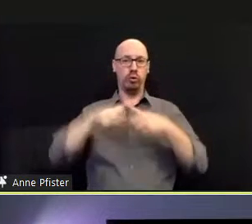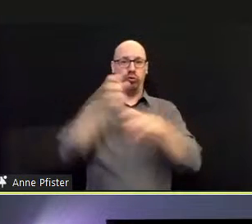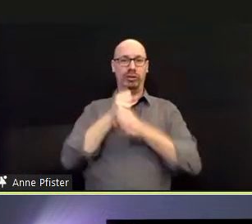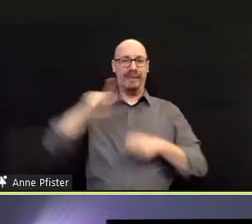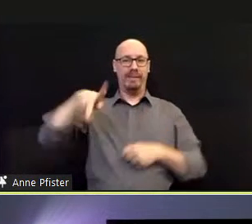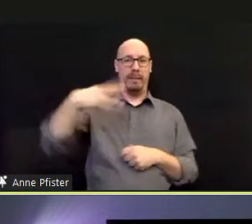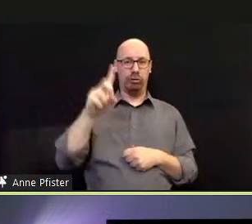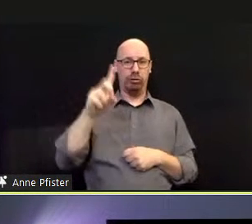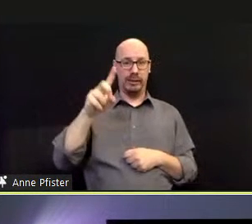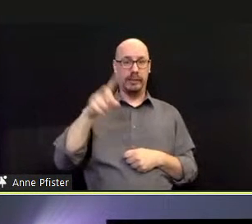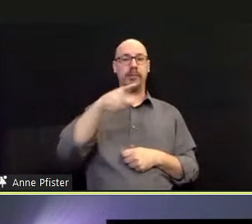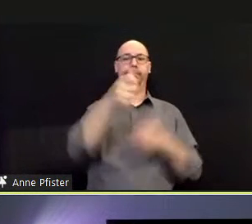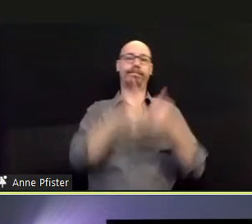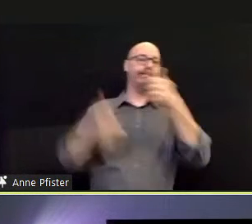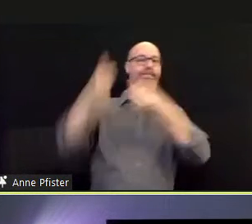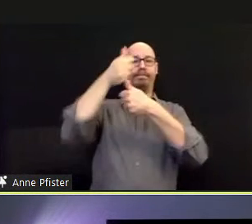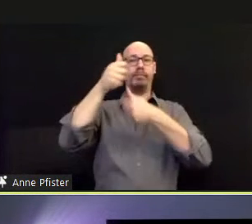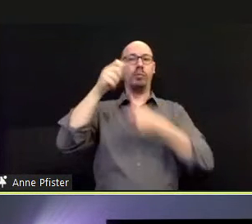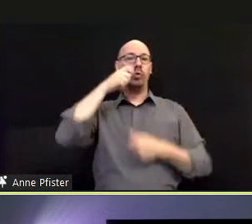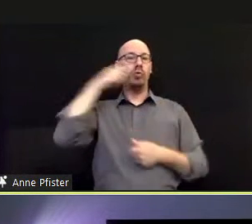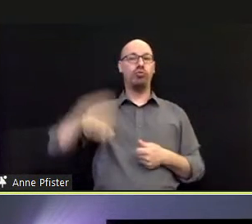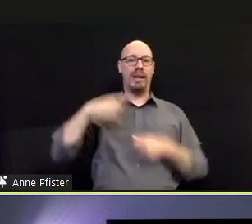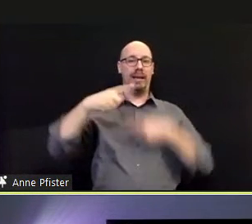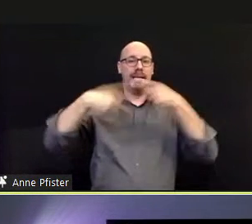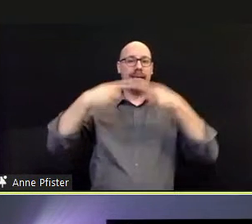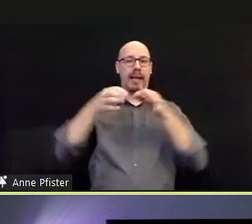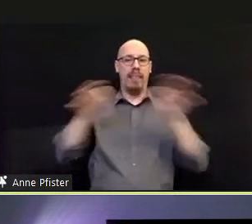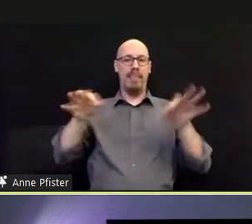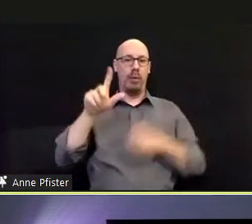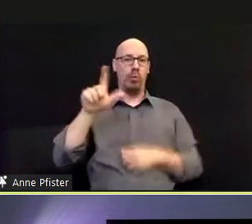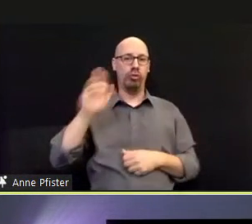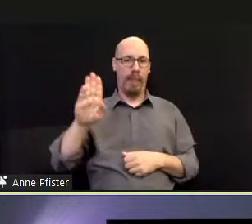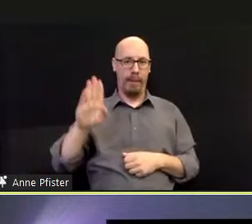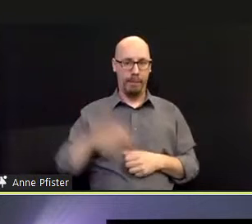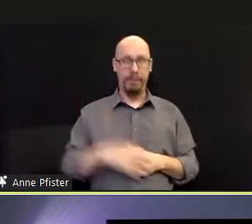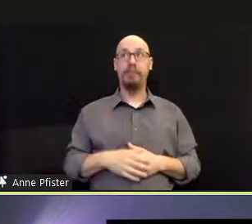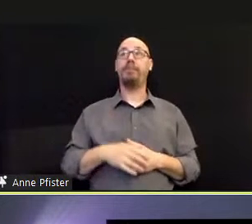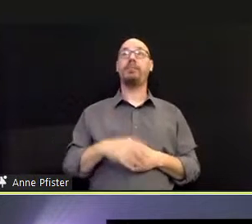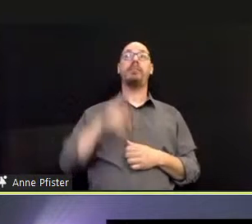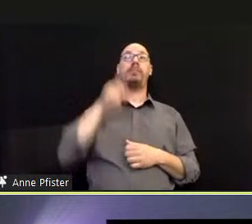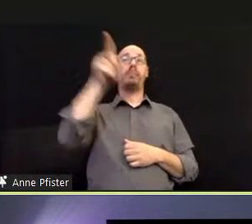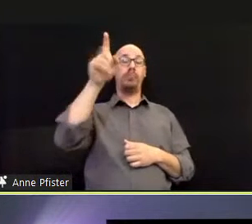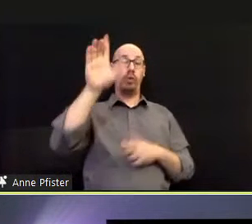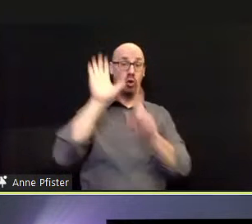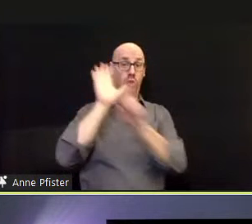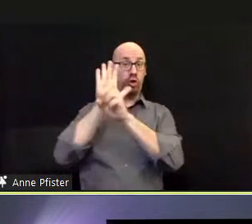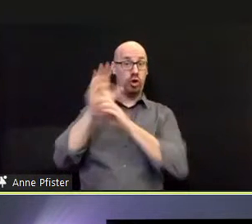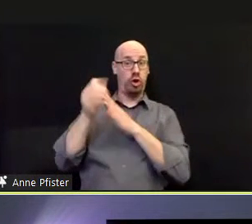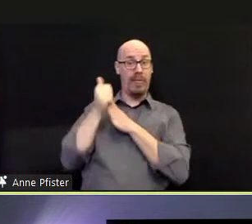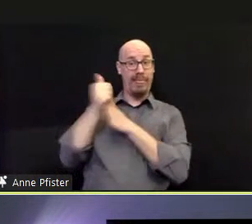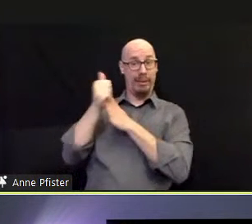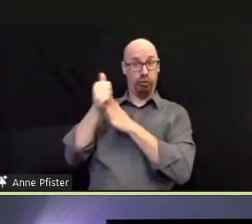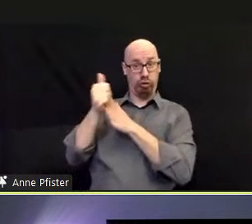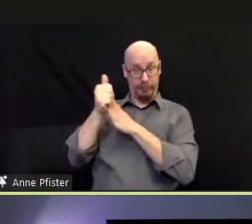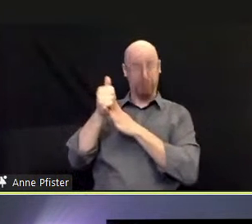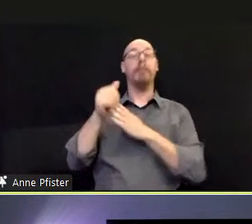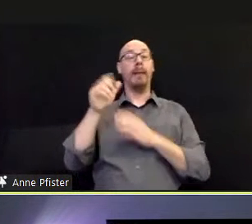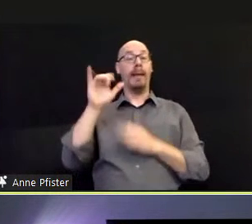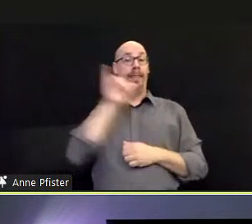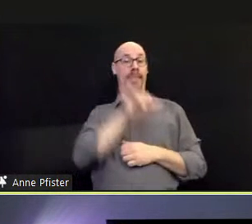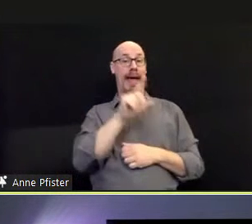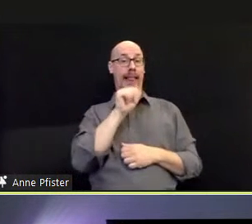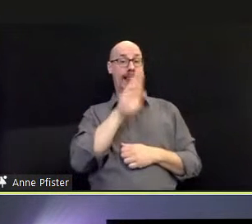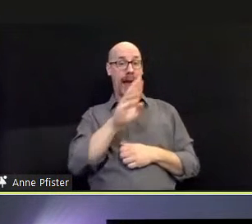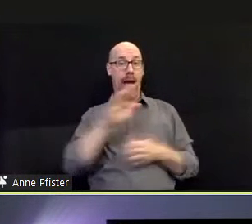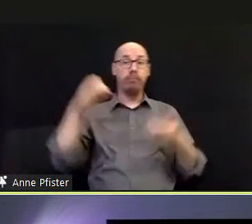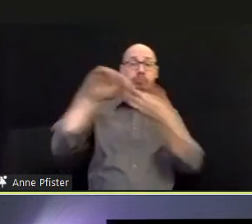the head of the Ukrainian Sign Language Laboratory. Under her leadership, the laboratory, and in collaboration